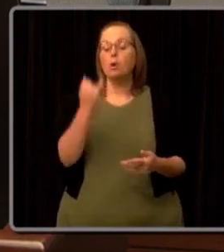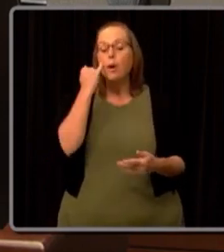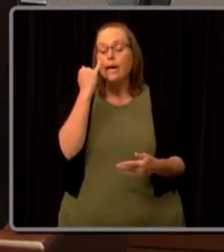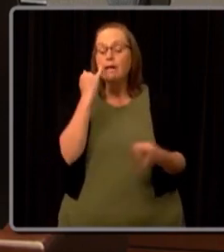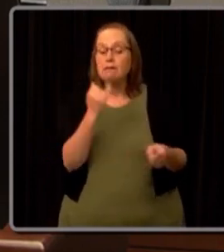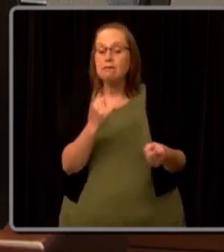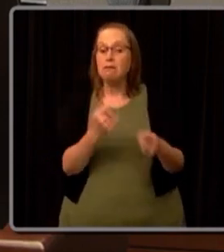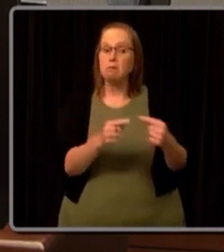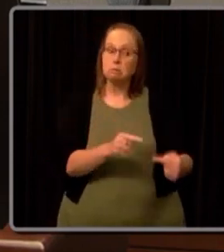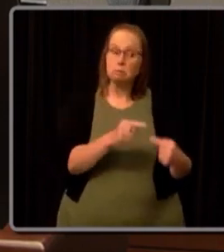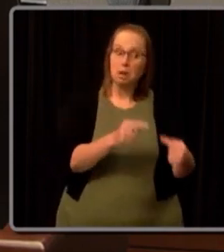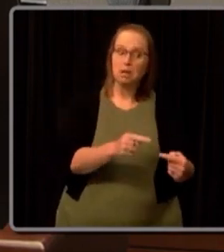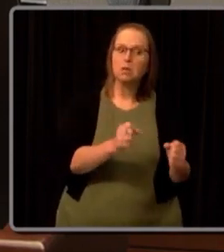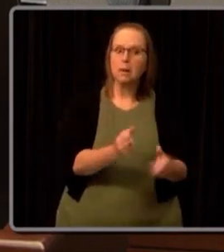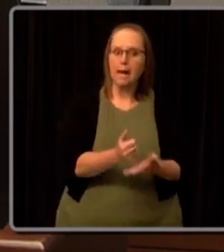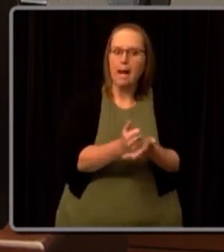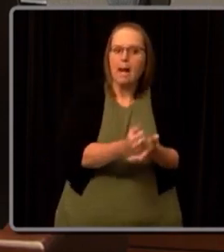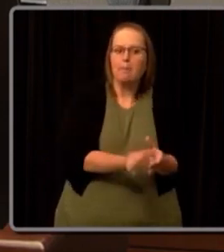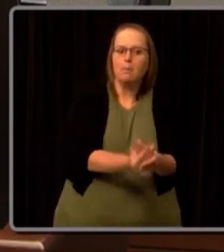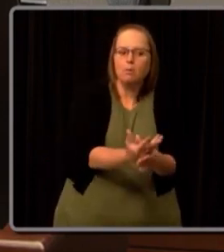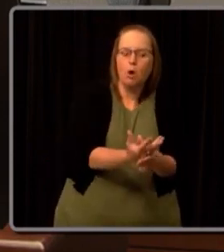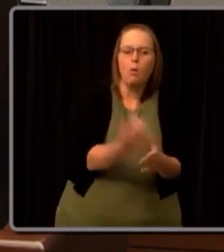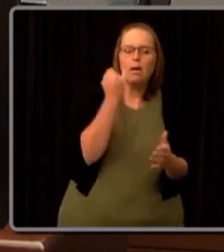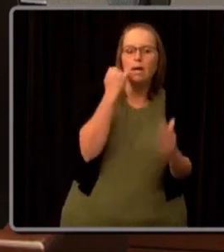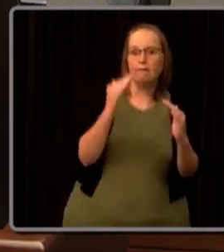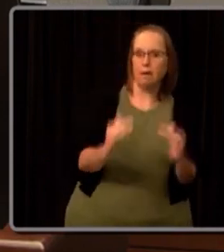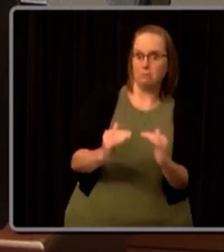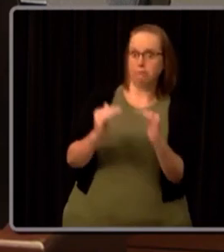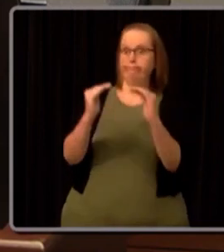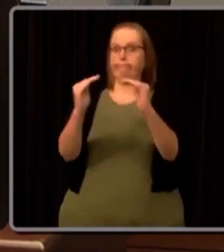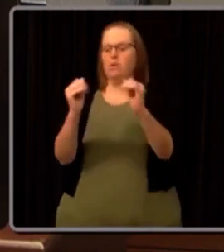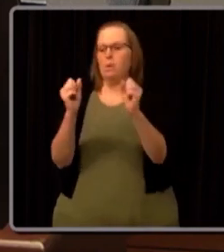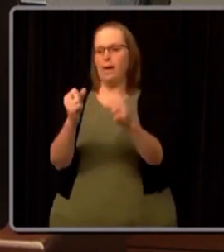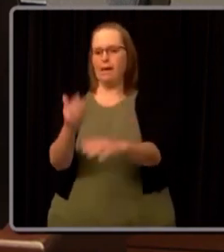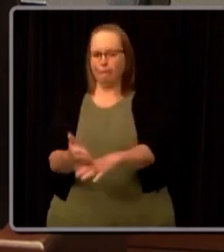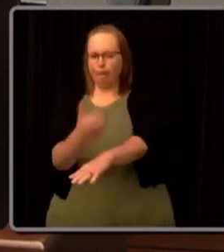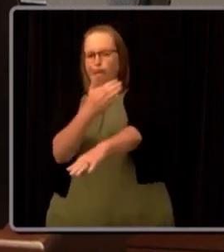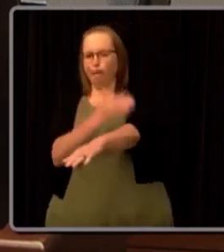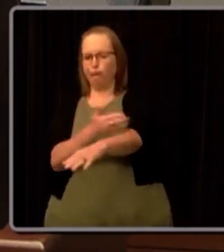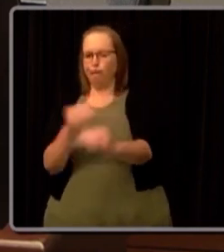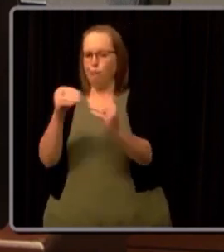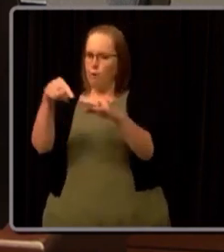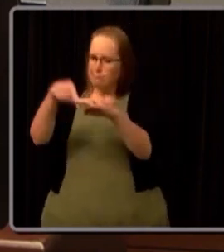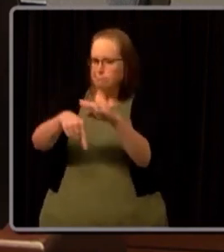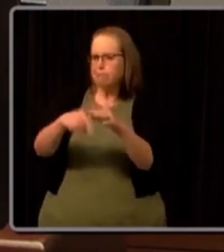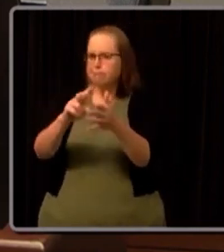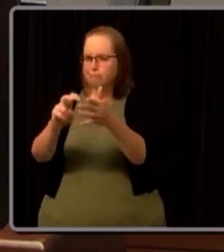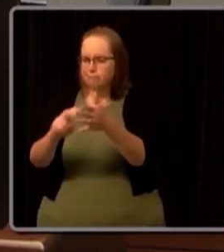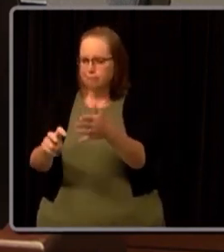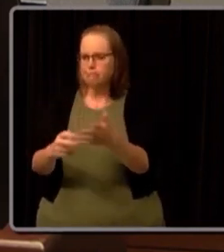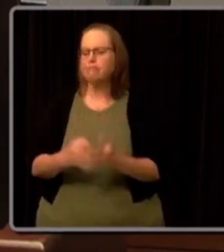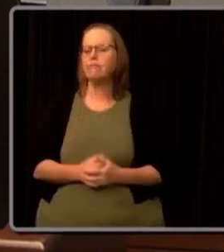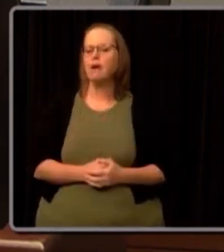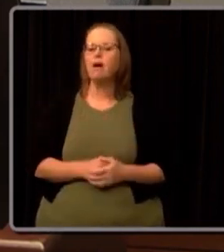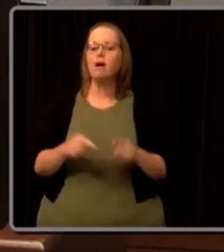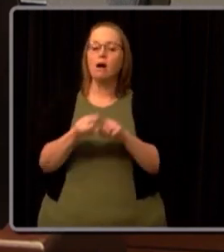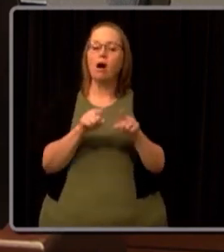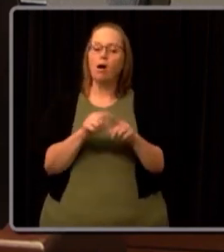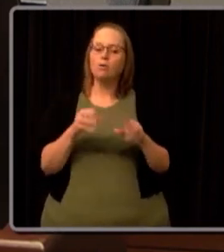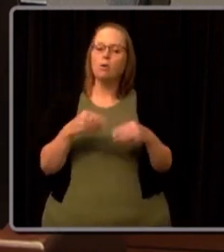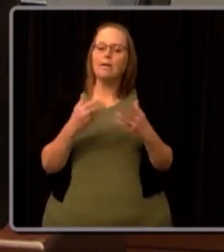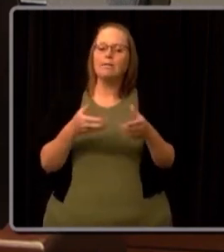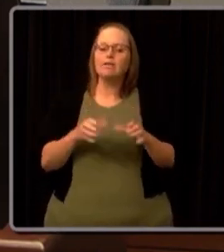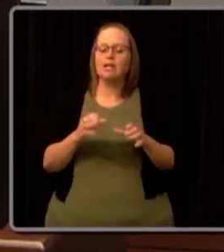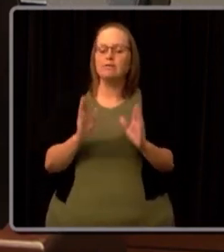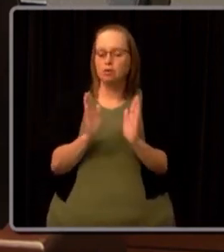but we can also enrich those that are ready for the next step. It also gives suggestions for small groups and one-on-one conferring that they use during